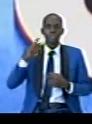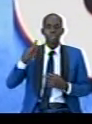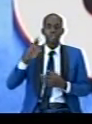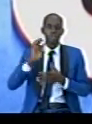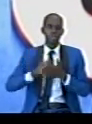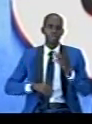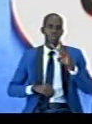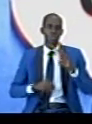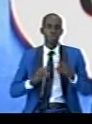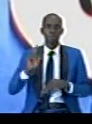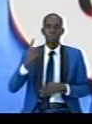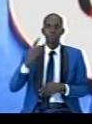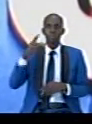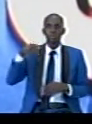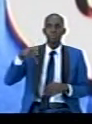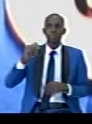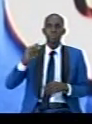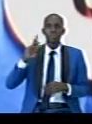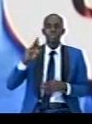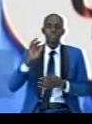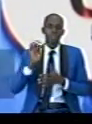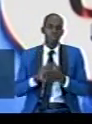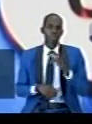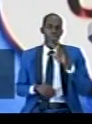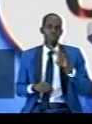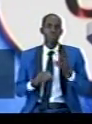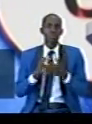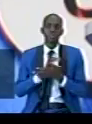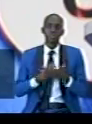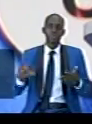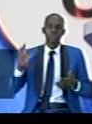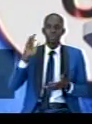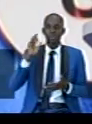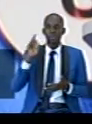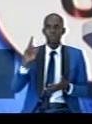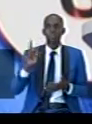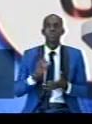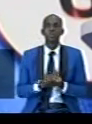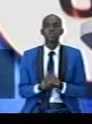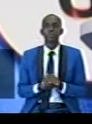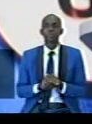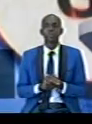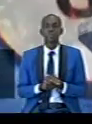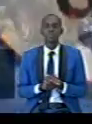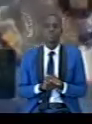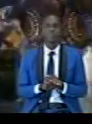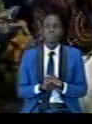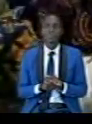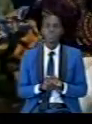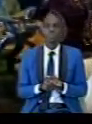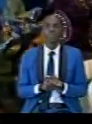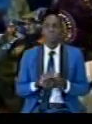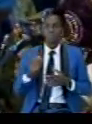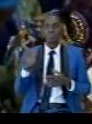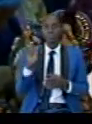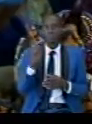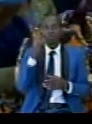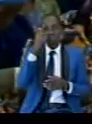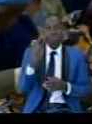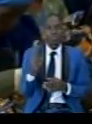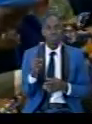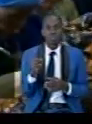2, reading from verse 1. 1 Peter chapter 2, reading from verse 1. Wherefore,